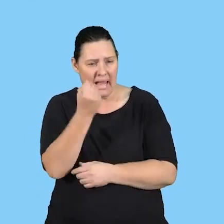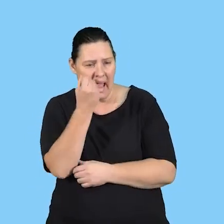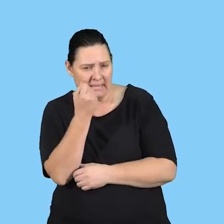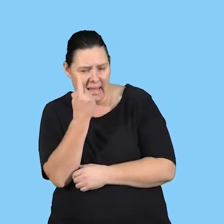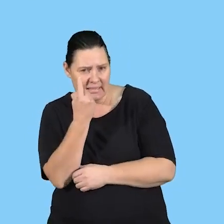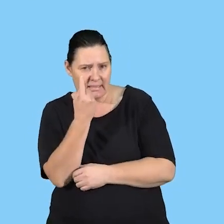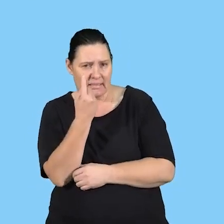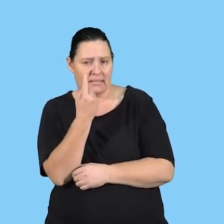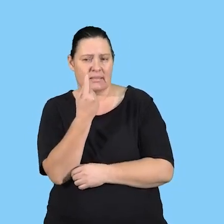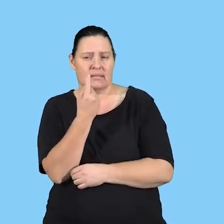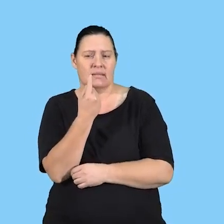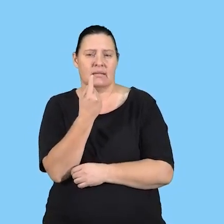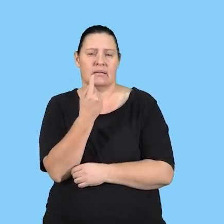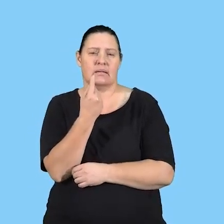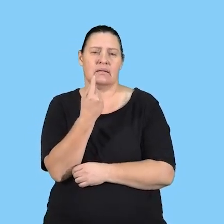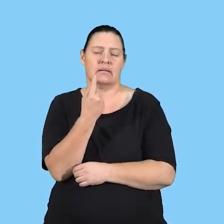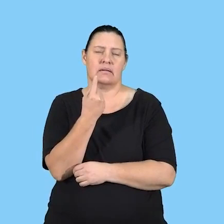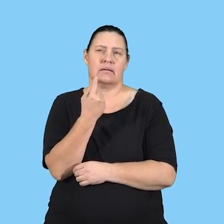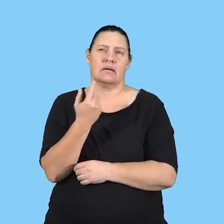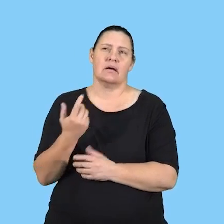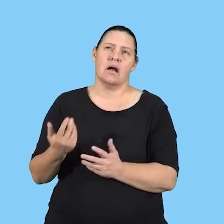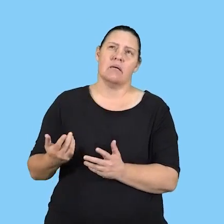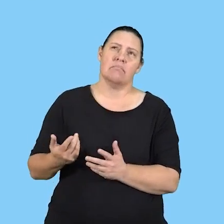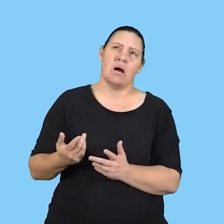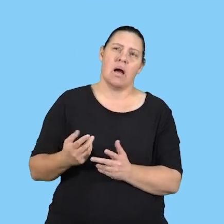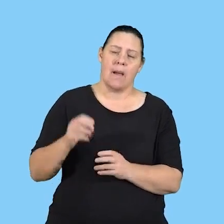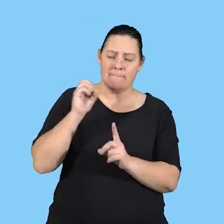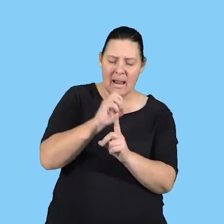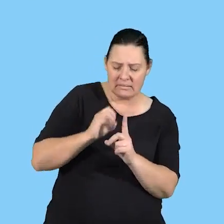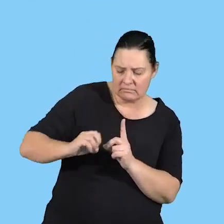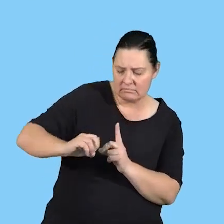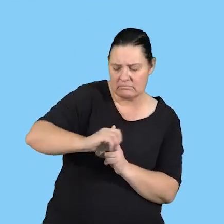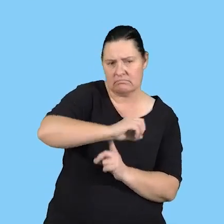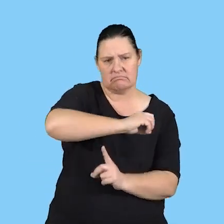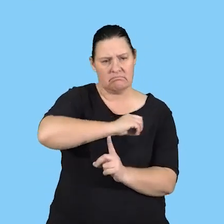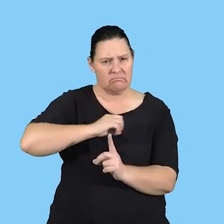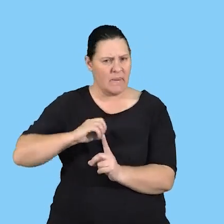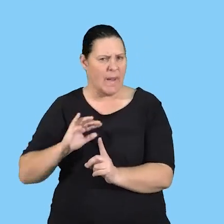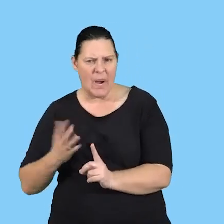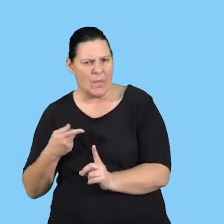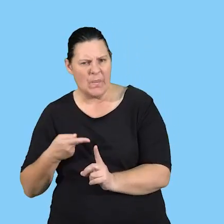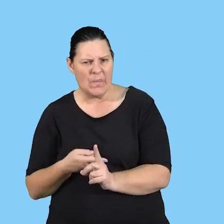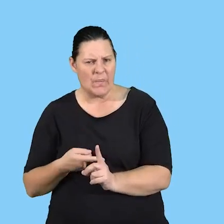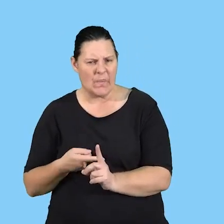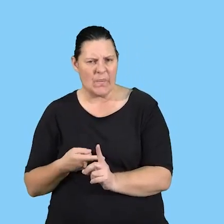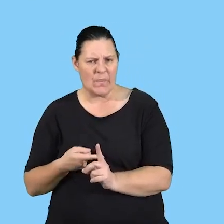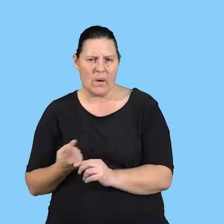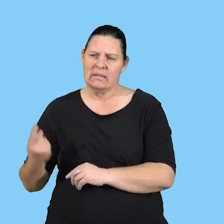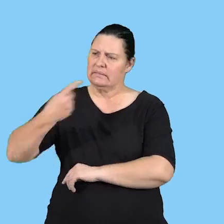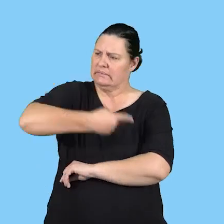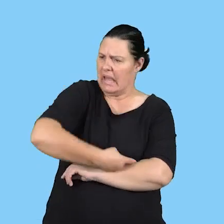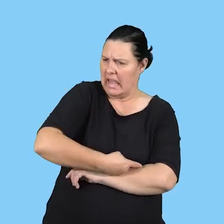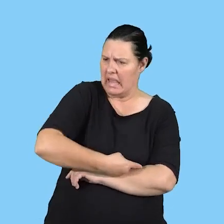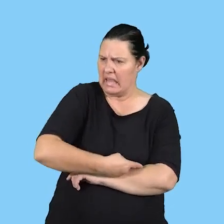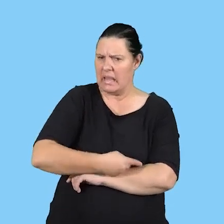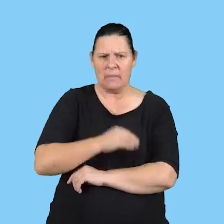understand is of course, how the planets move and what a day